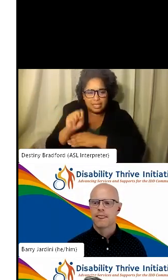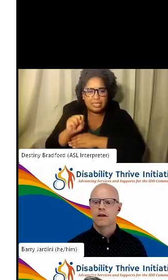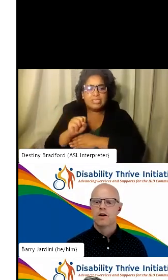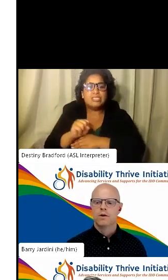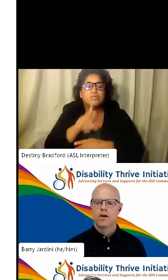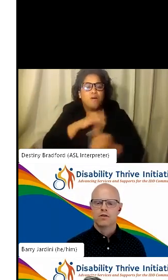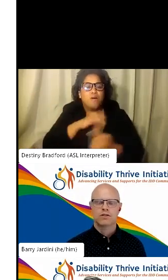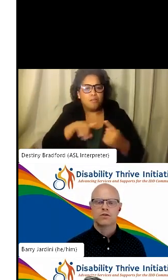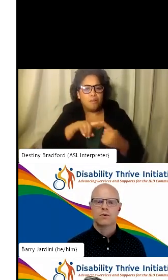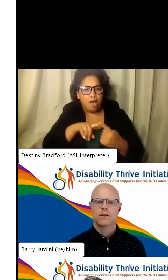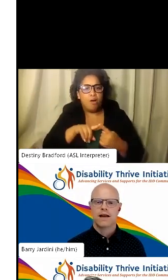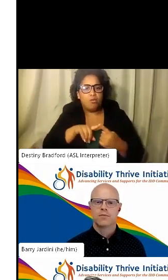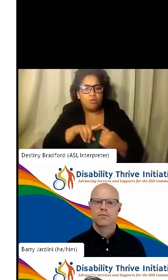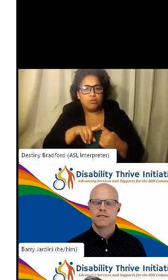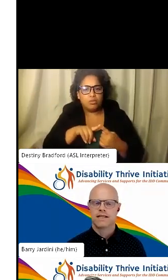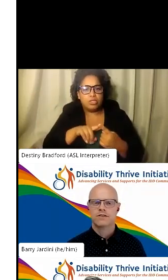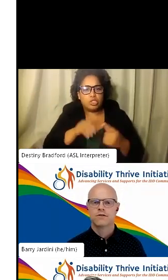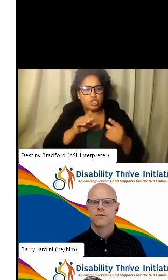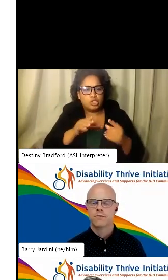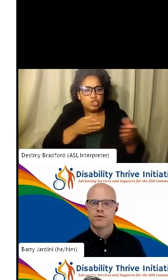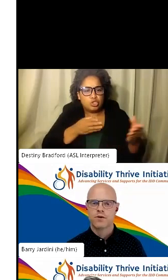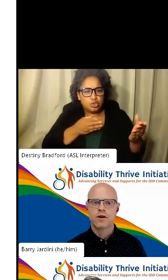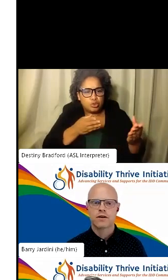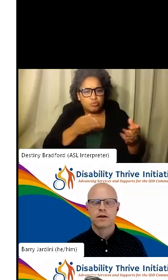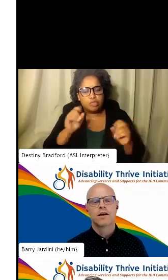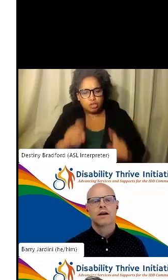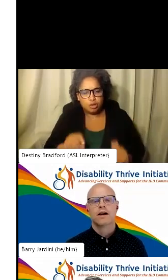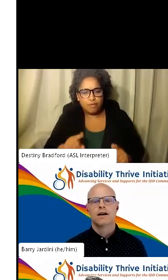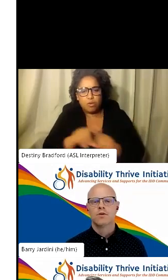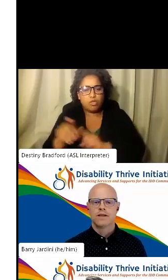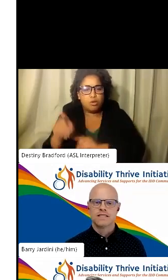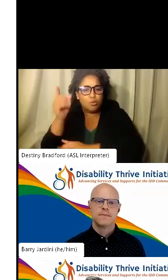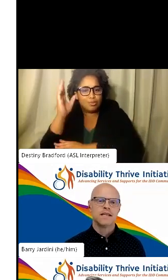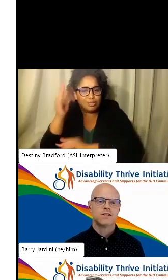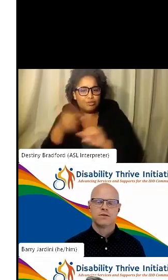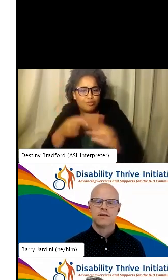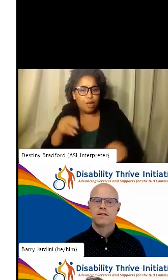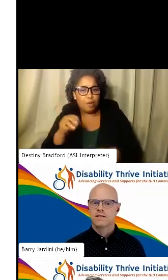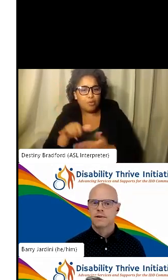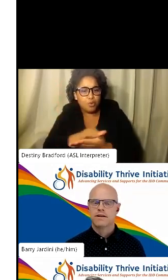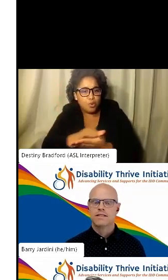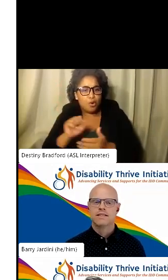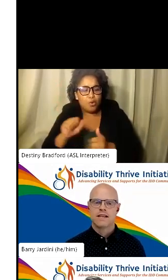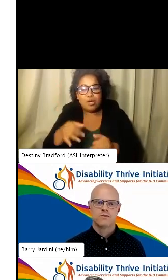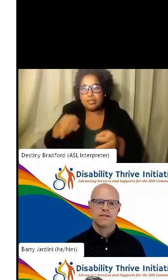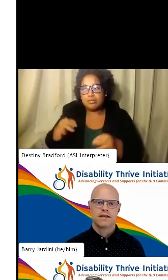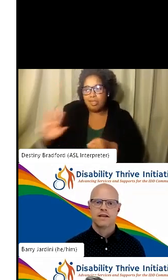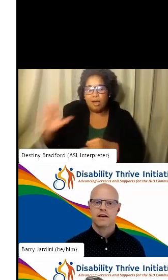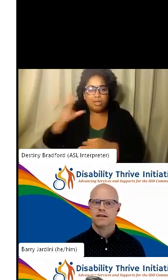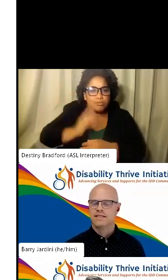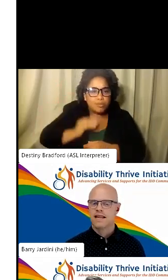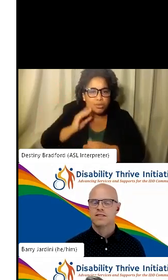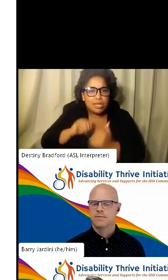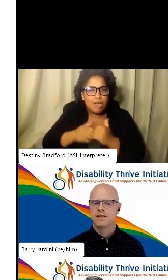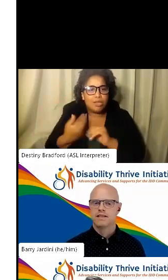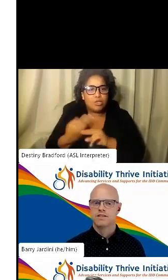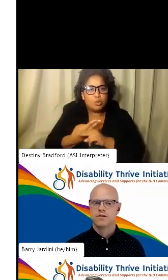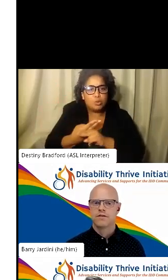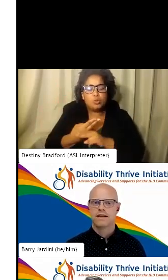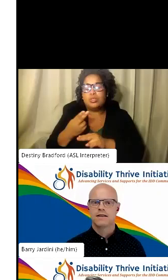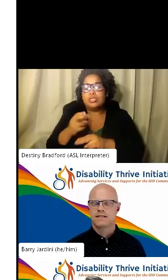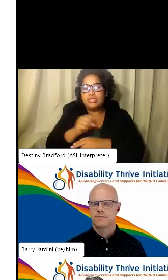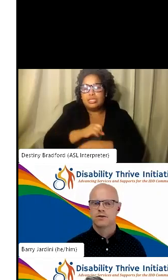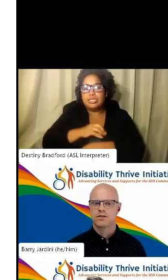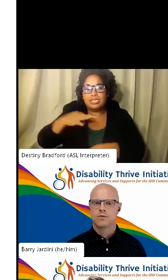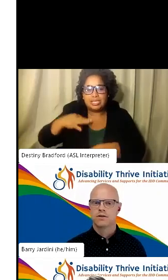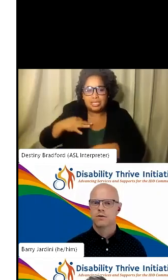survey. We also will have a presenter from New York who can speak to their experience in using a staff stability